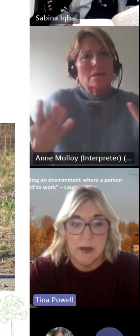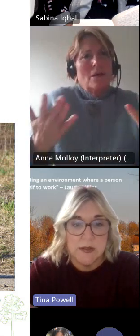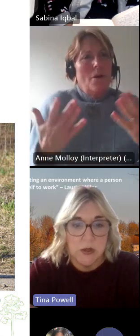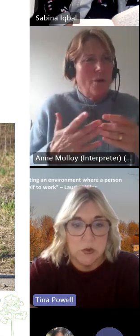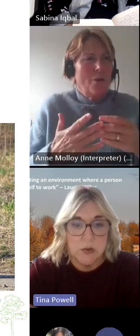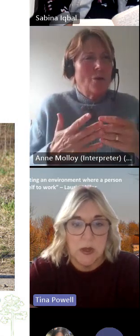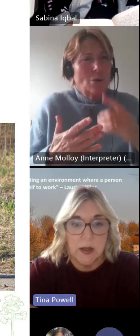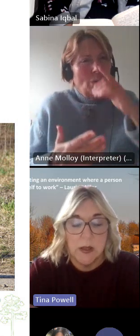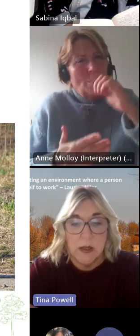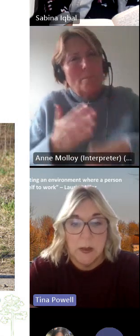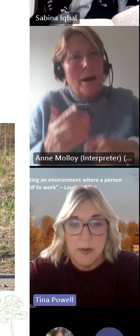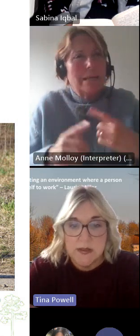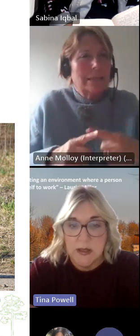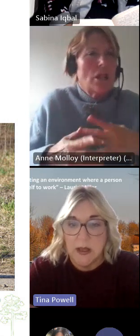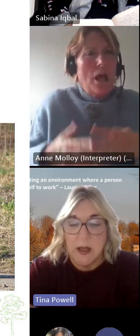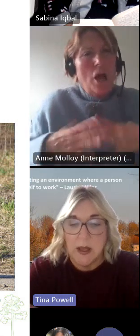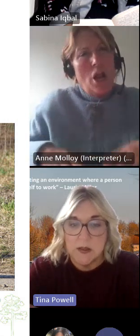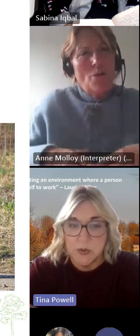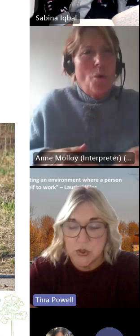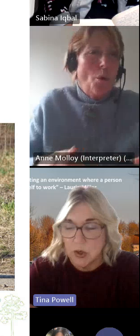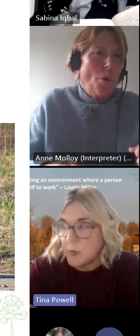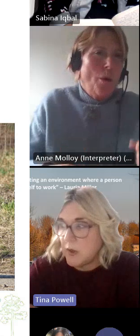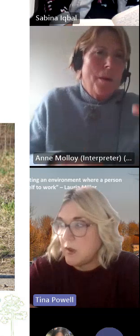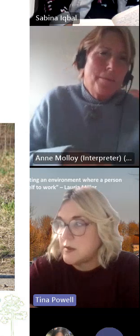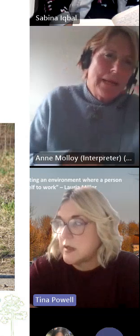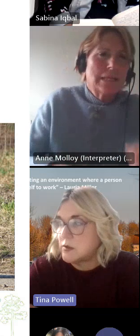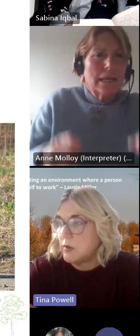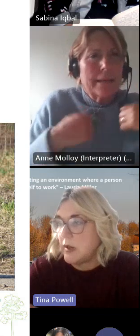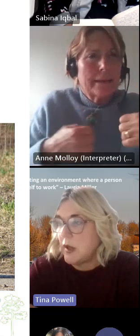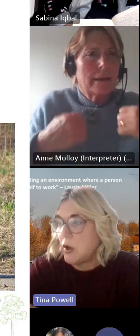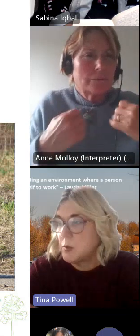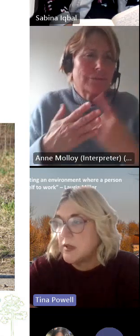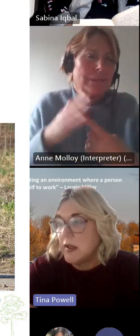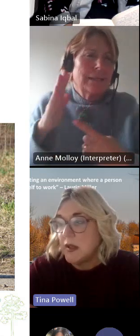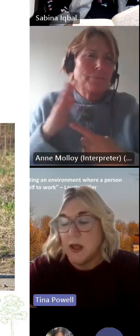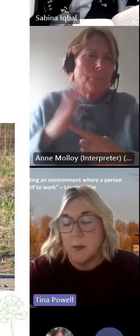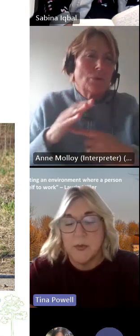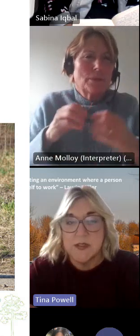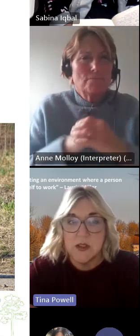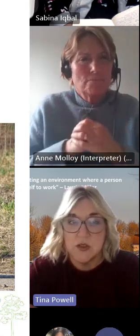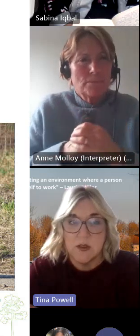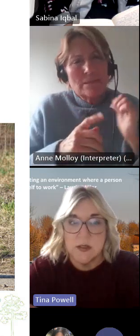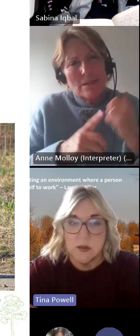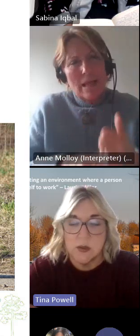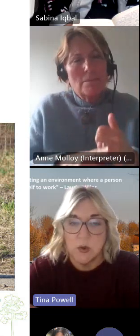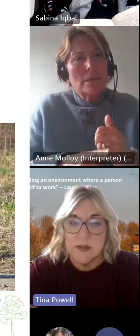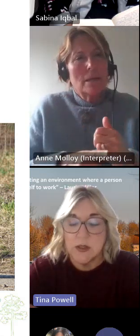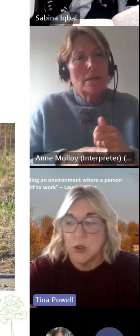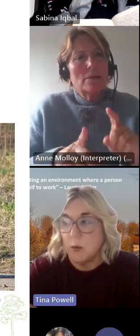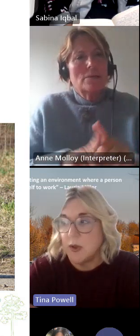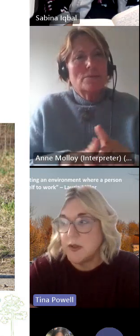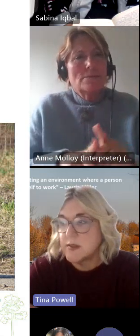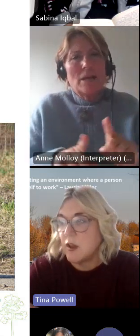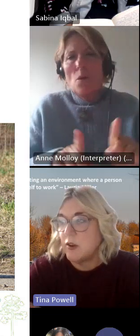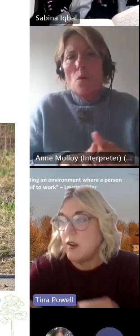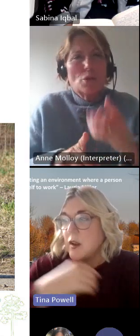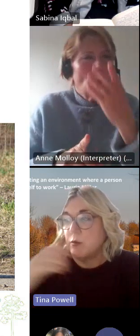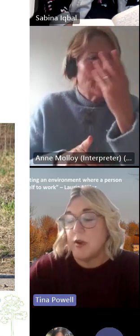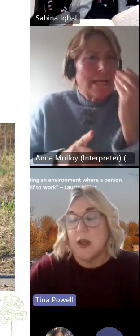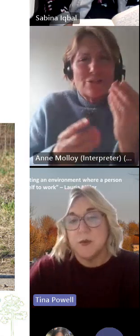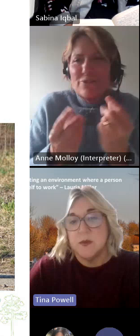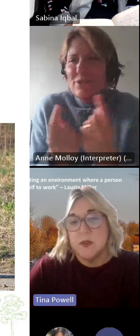able to buy essentials like bedding and pyjamas has really helped. The sensory toys that you got my